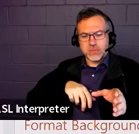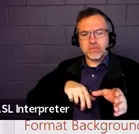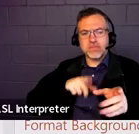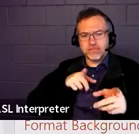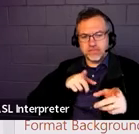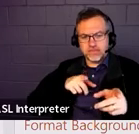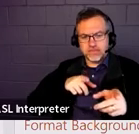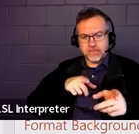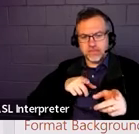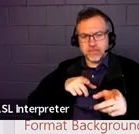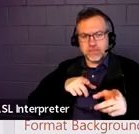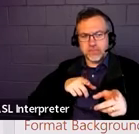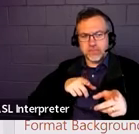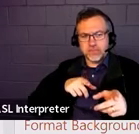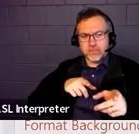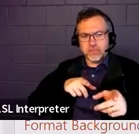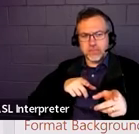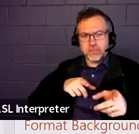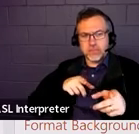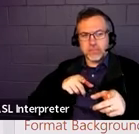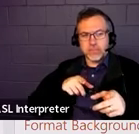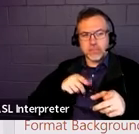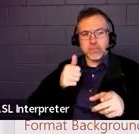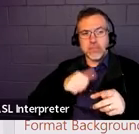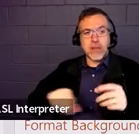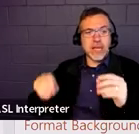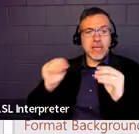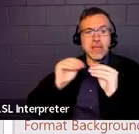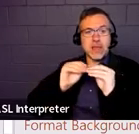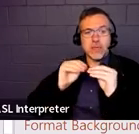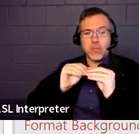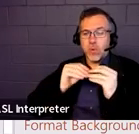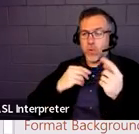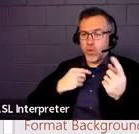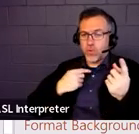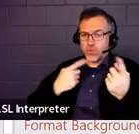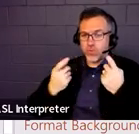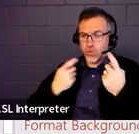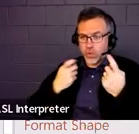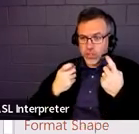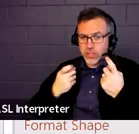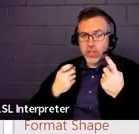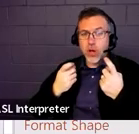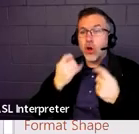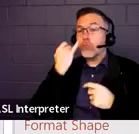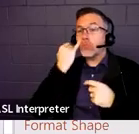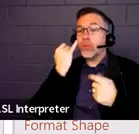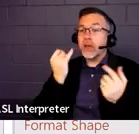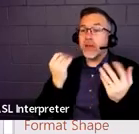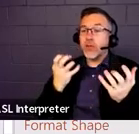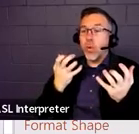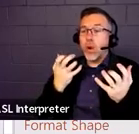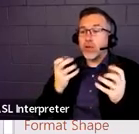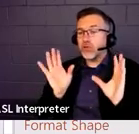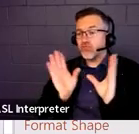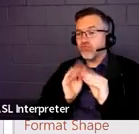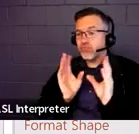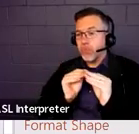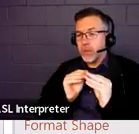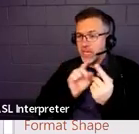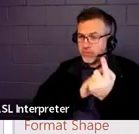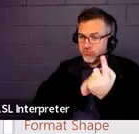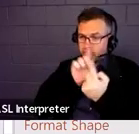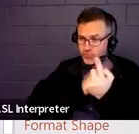I'm going to come out of that now for any additional questions, or if you want to meet individually to review any of